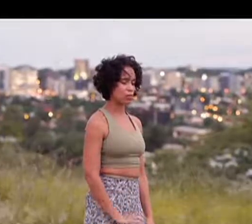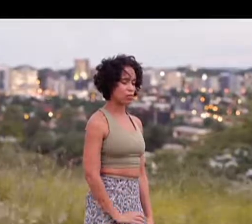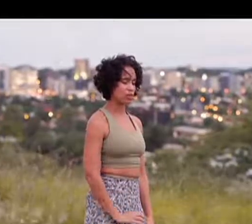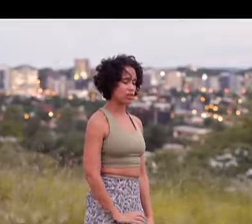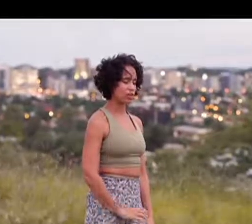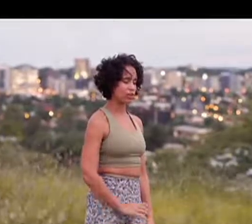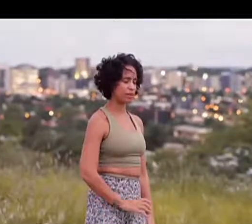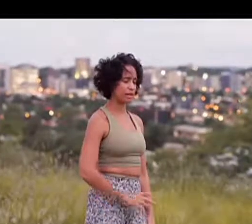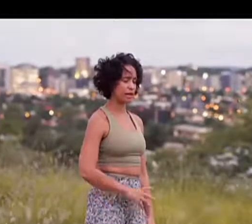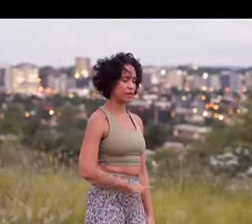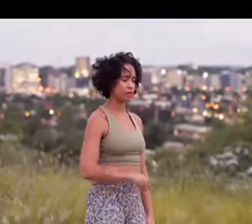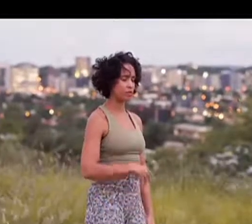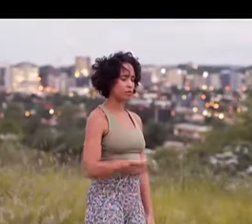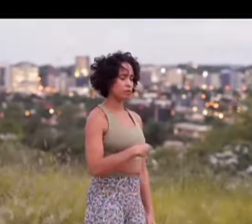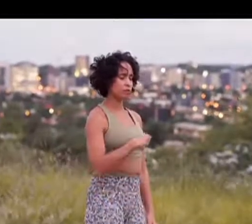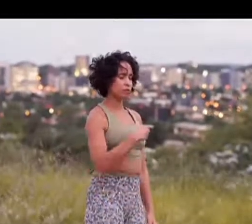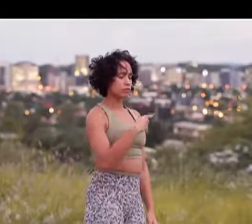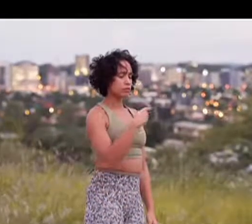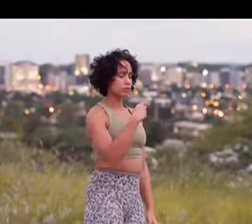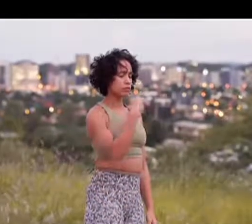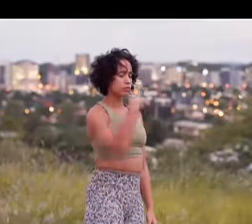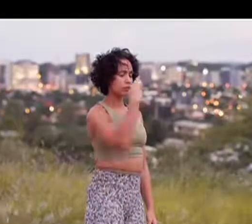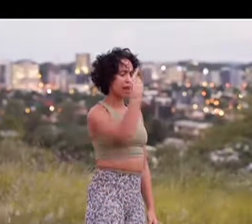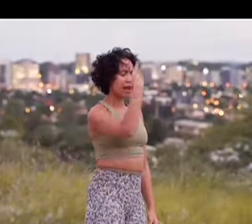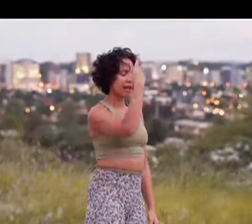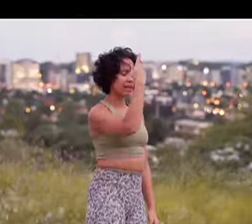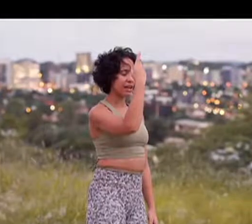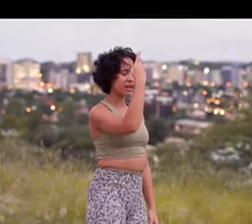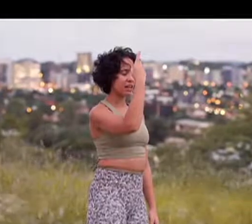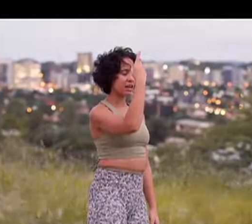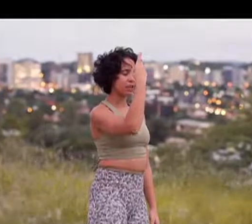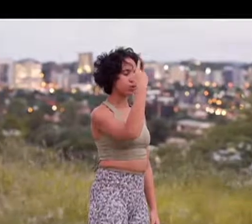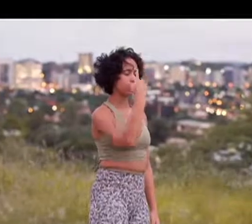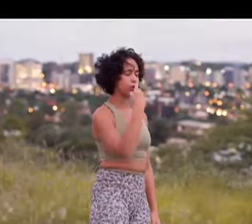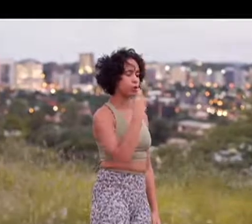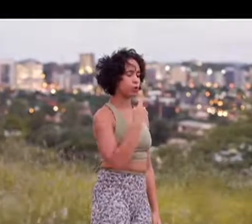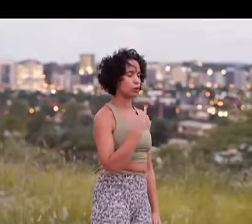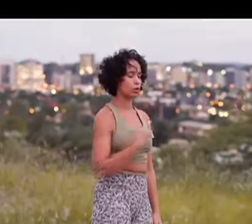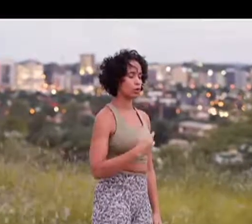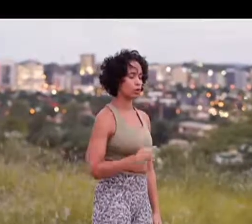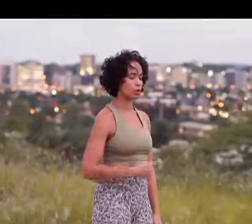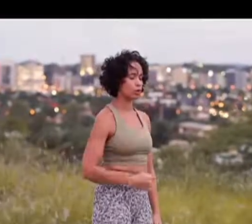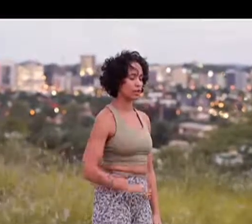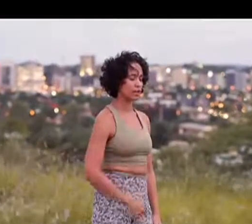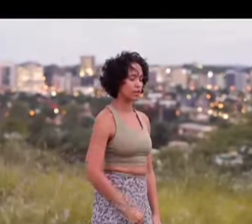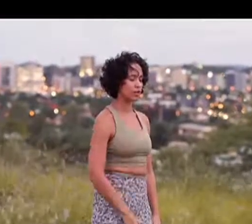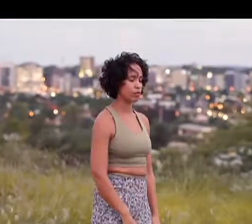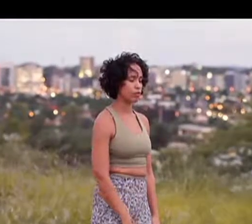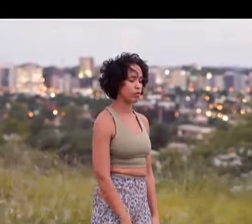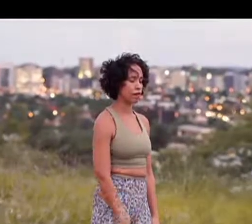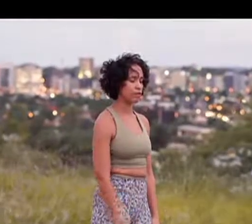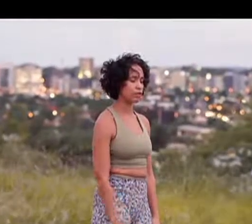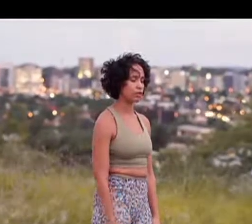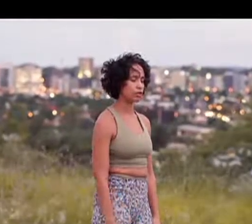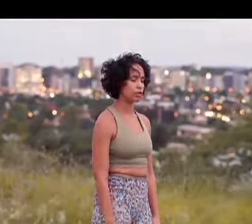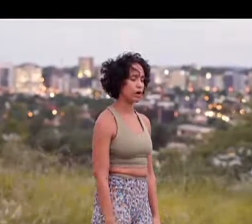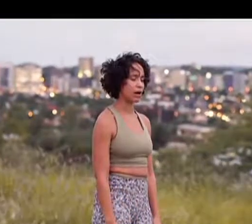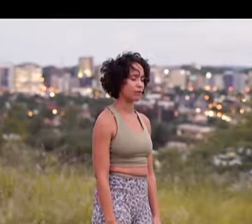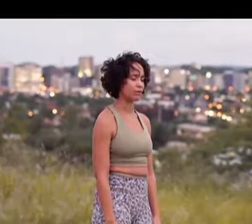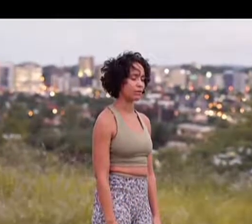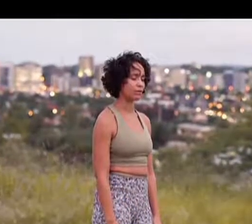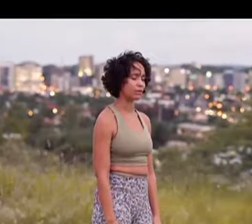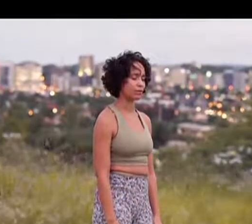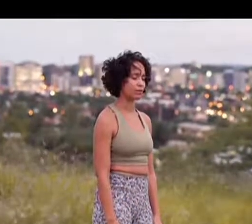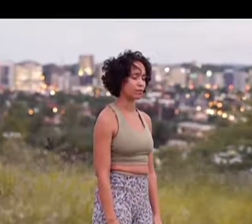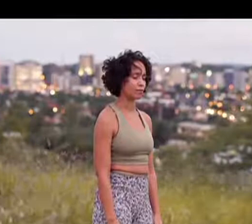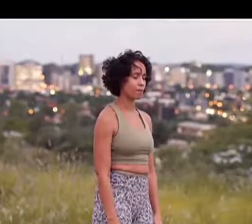yourself with your breath. Big inhale. And exhale. Let it fall right into the